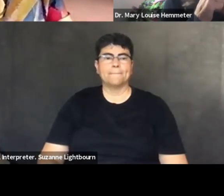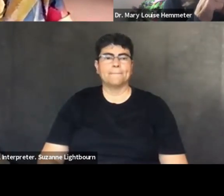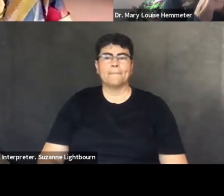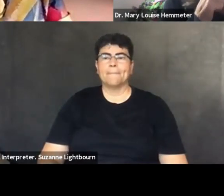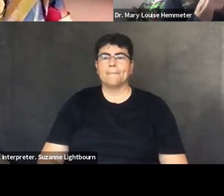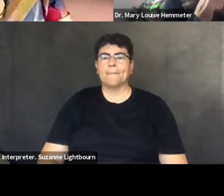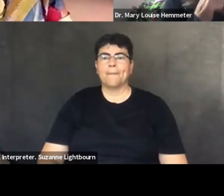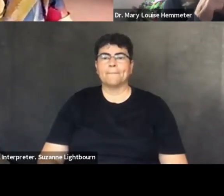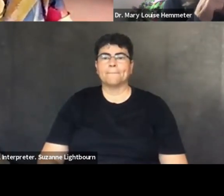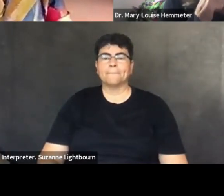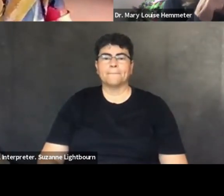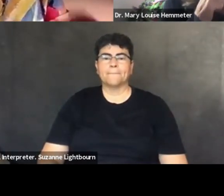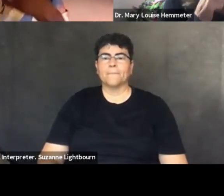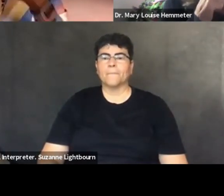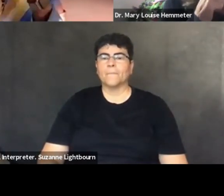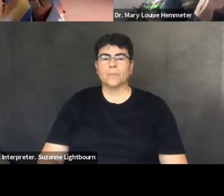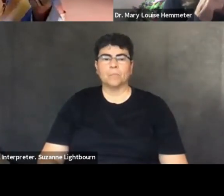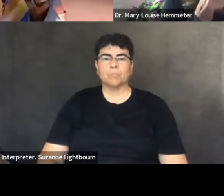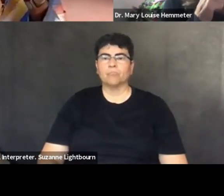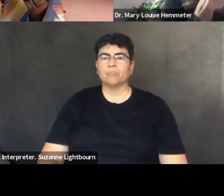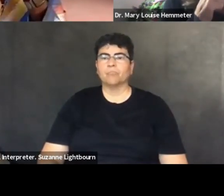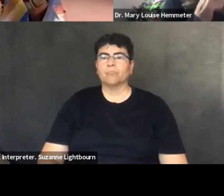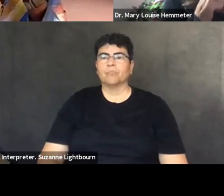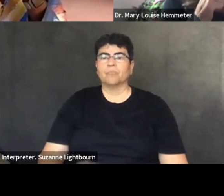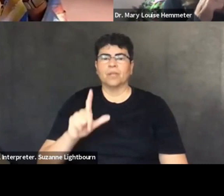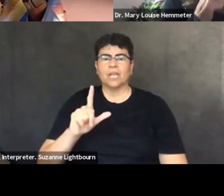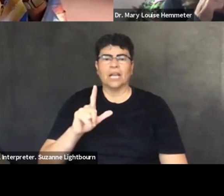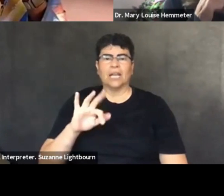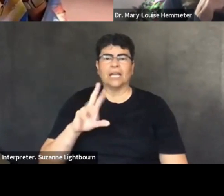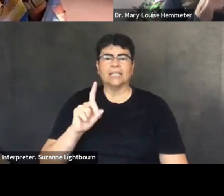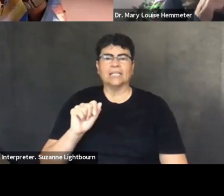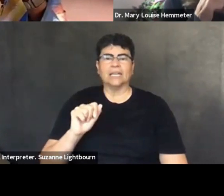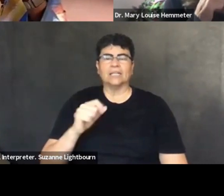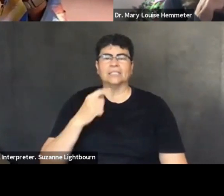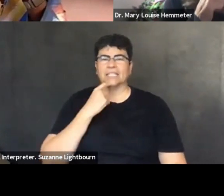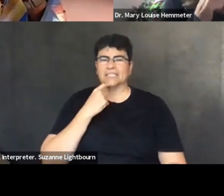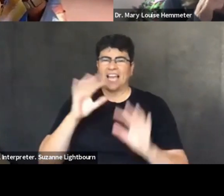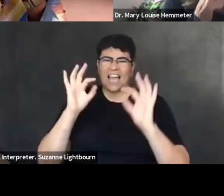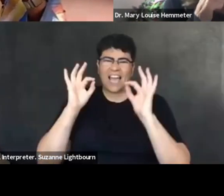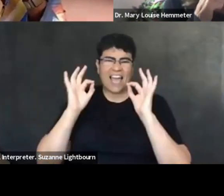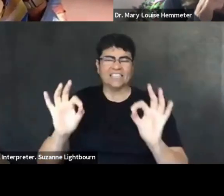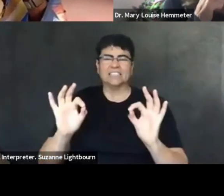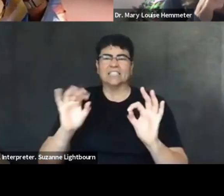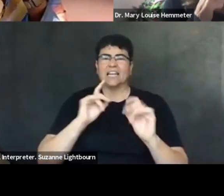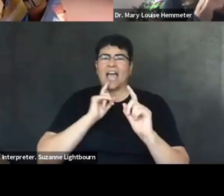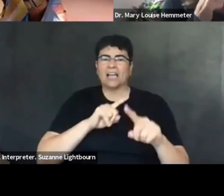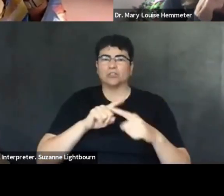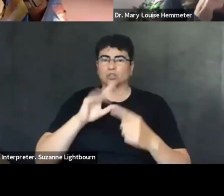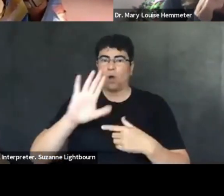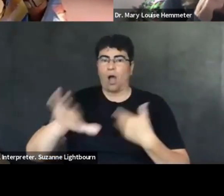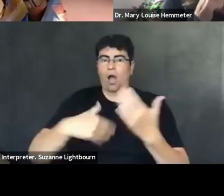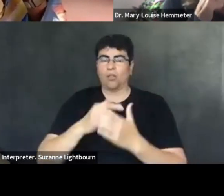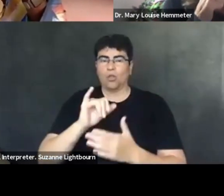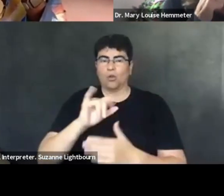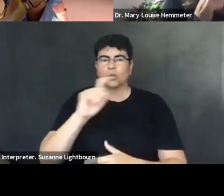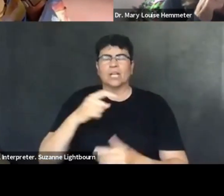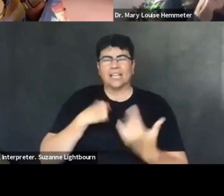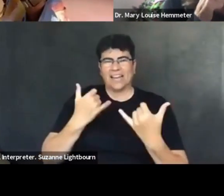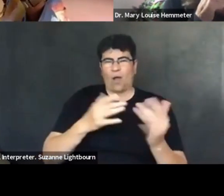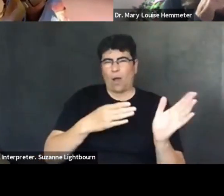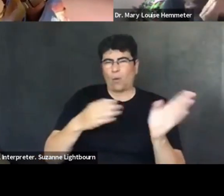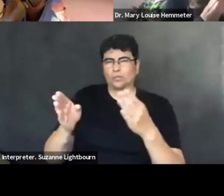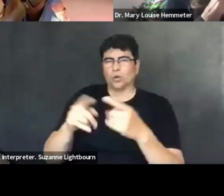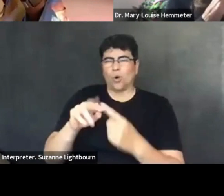I think excellent answers to all of those questions. I want to just turn now to Rosemarie and ask you one question.